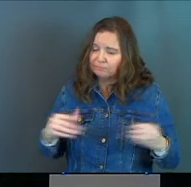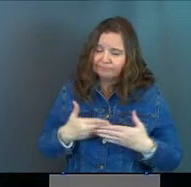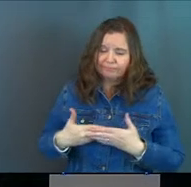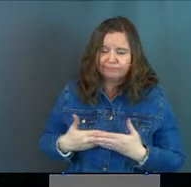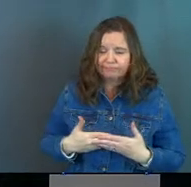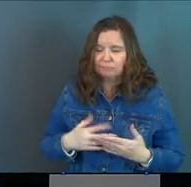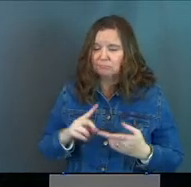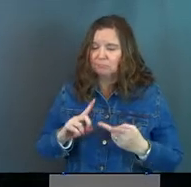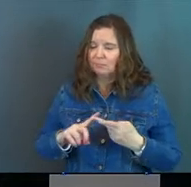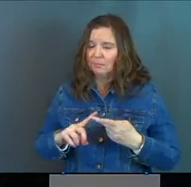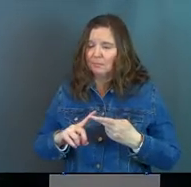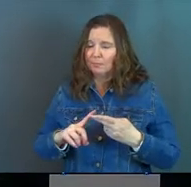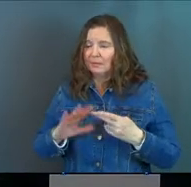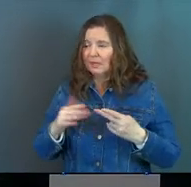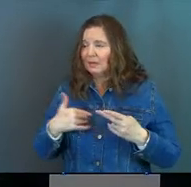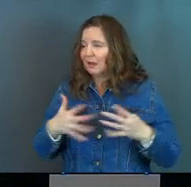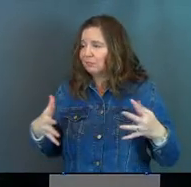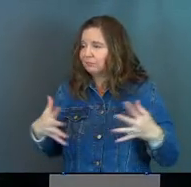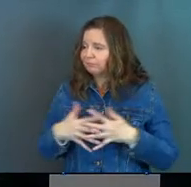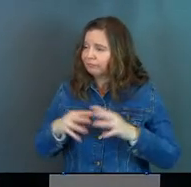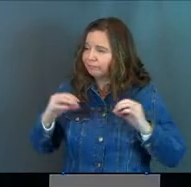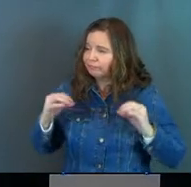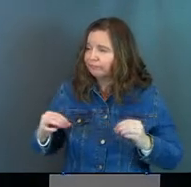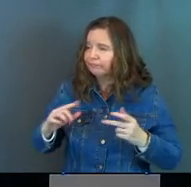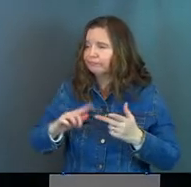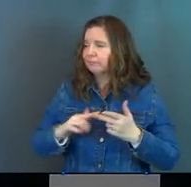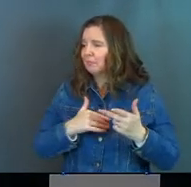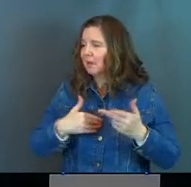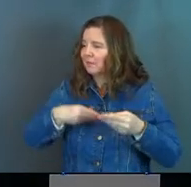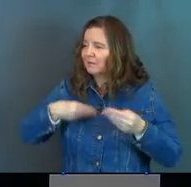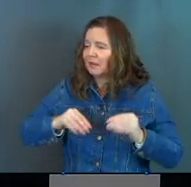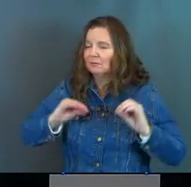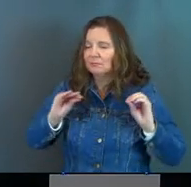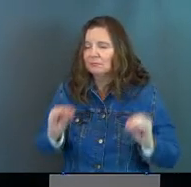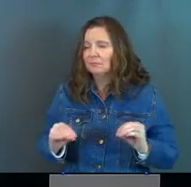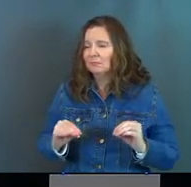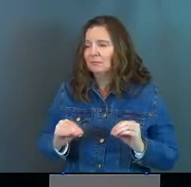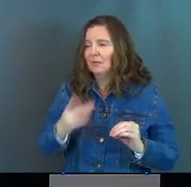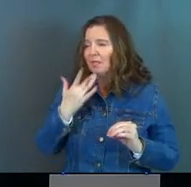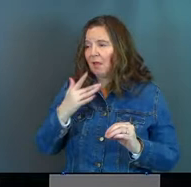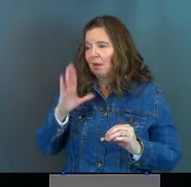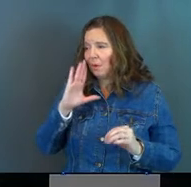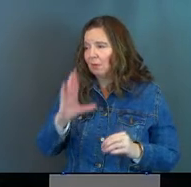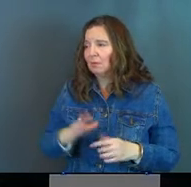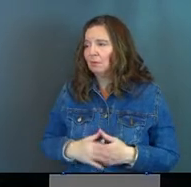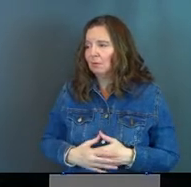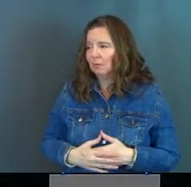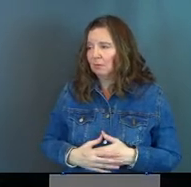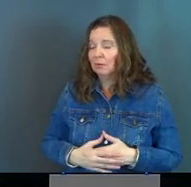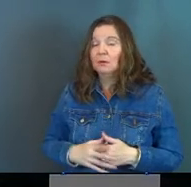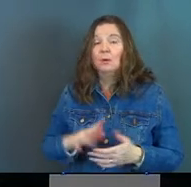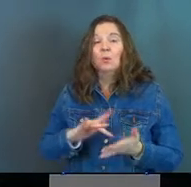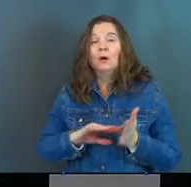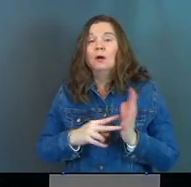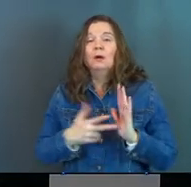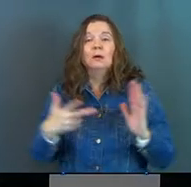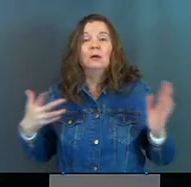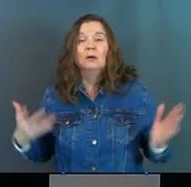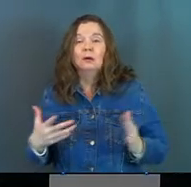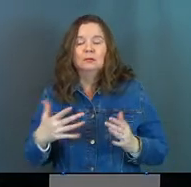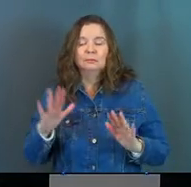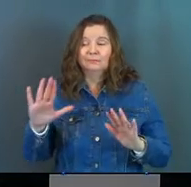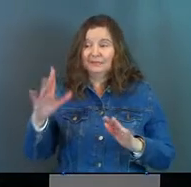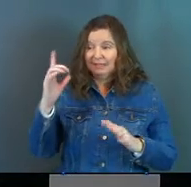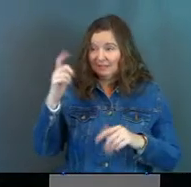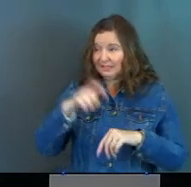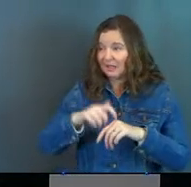childless, the wombs that have not borne a child, and the breasts that have never nursed.'" What Jesus says to them is,